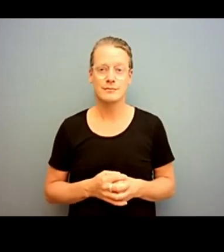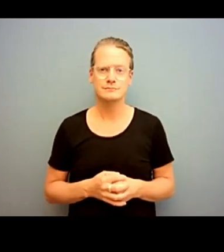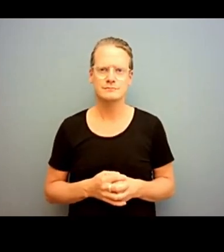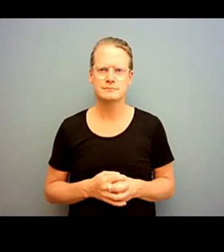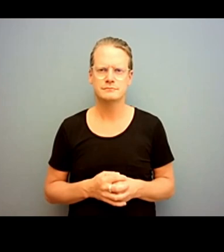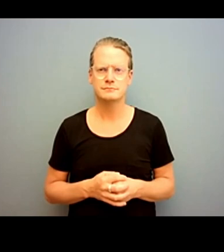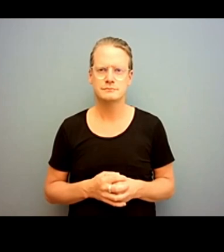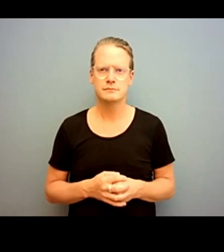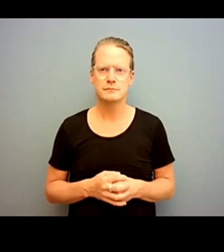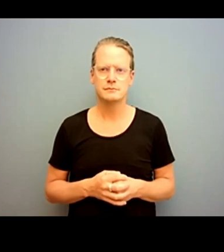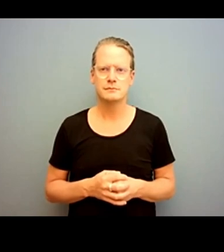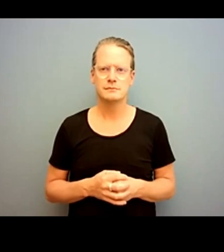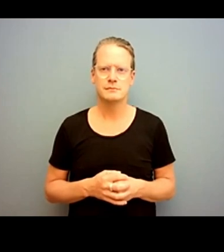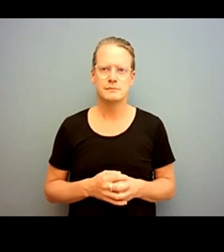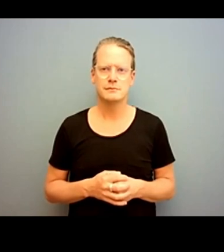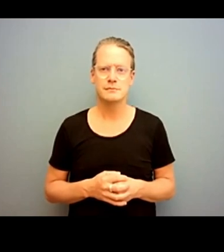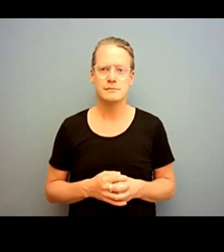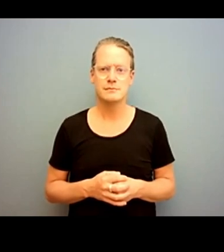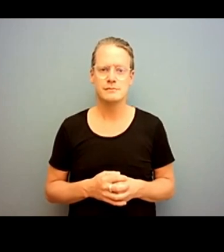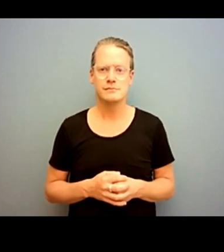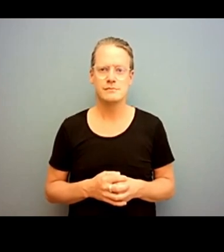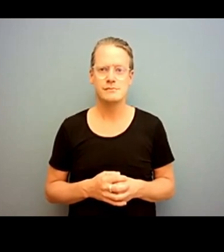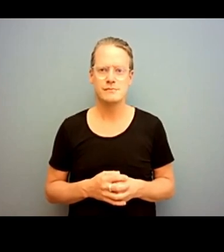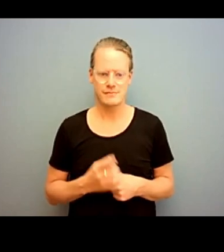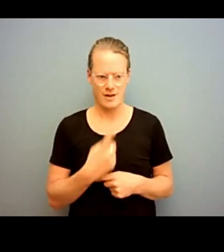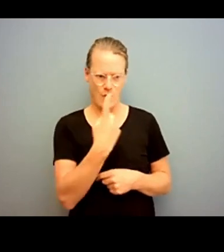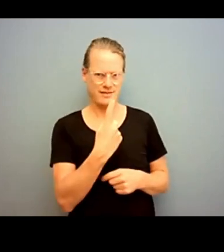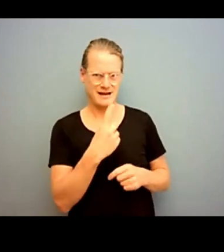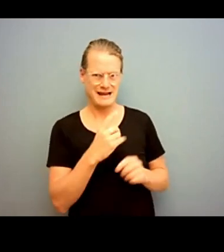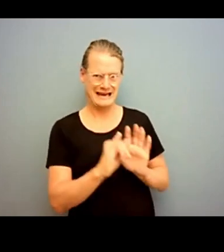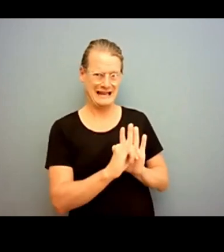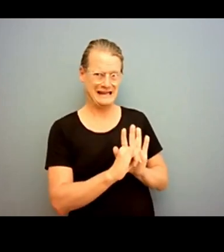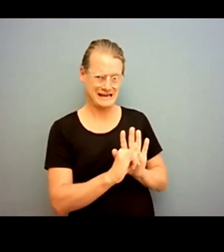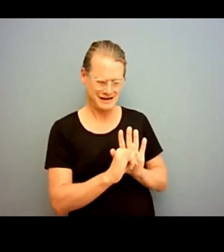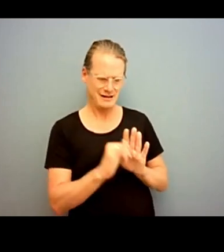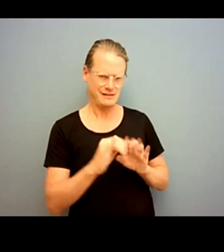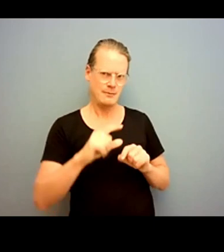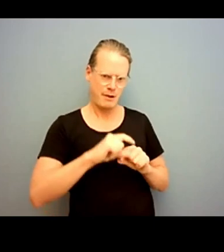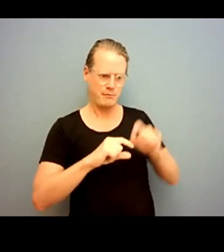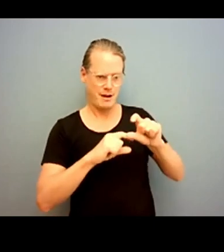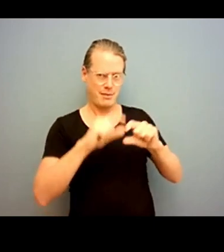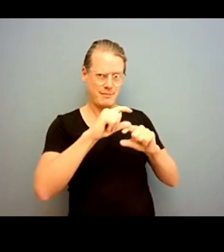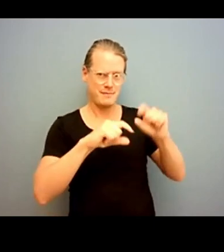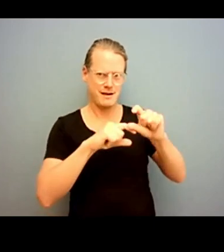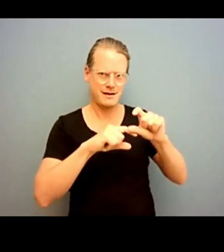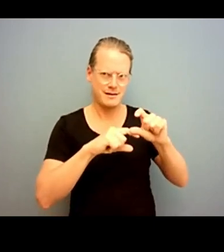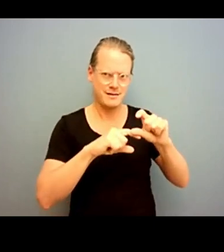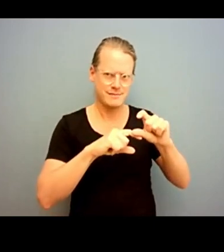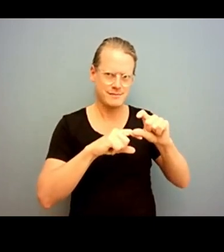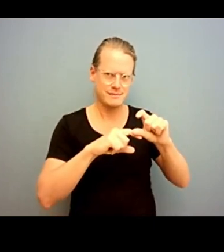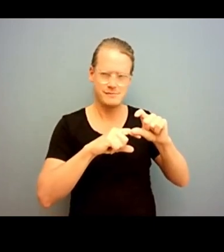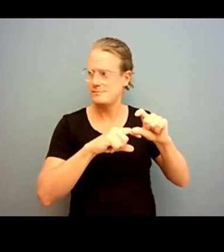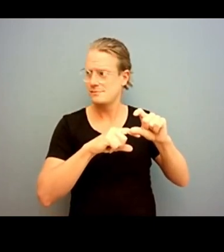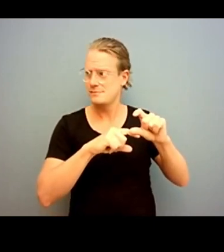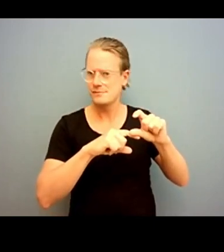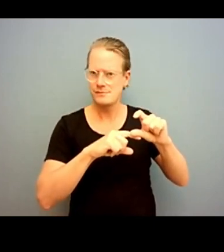they're cumulative and extremely difficult to extricate. What's the cash value of all of